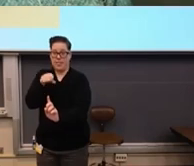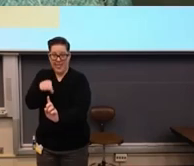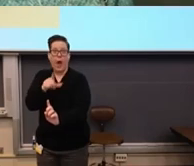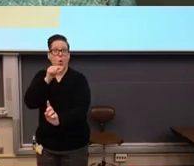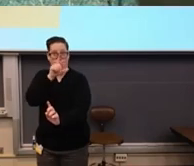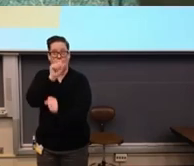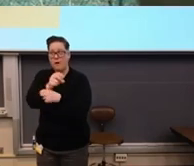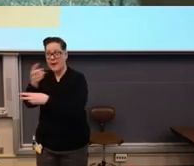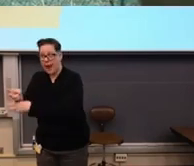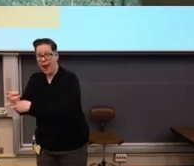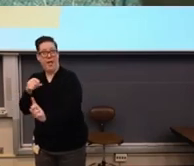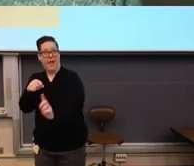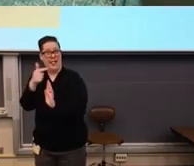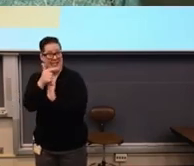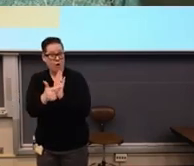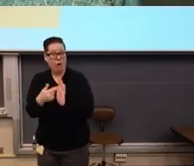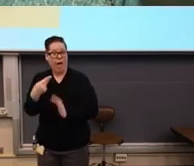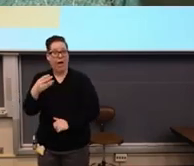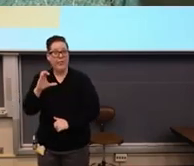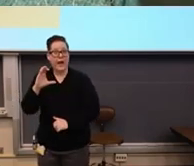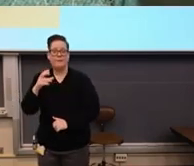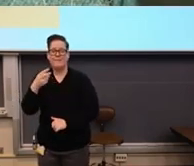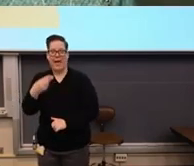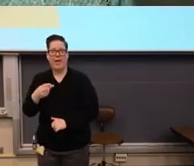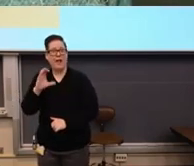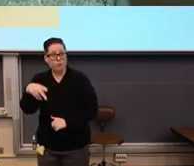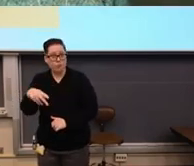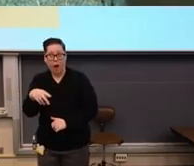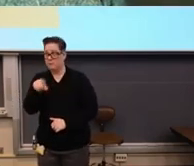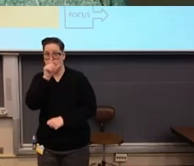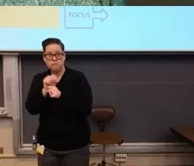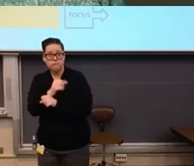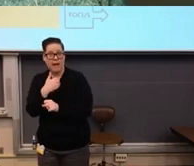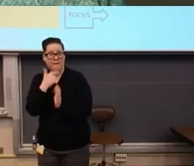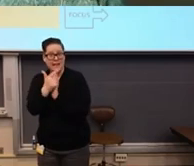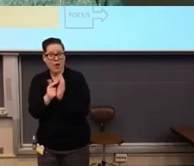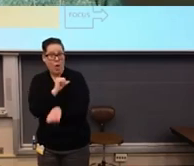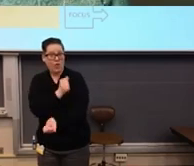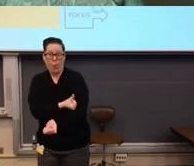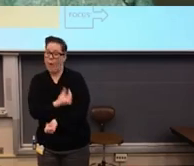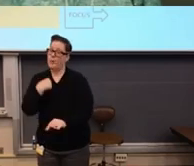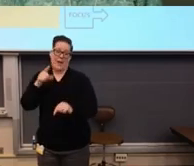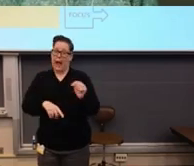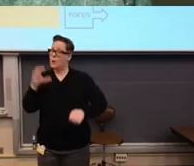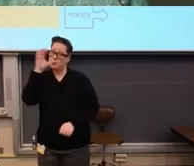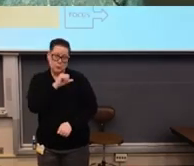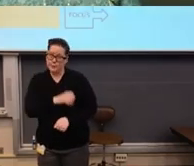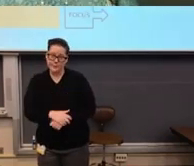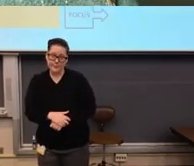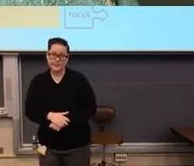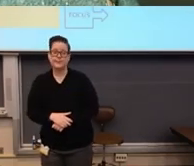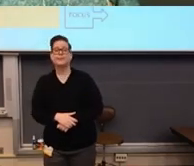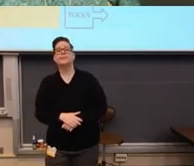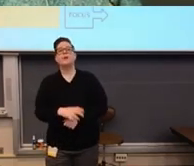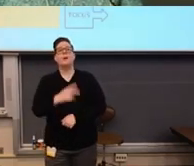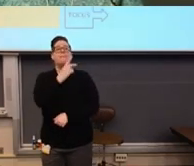healthcare proxy or the person who actually has authority. So patient-centered care with a